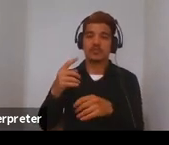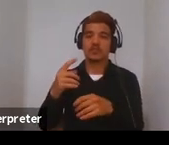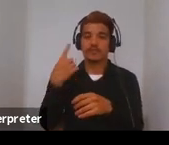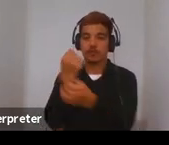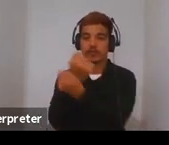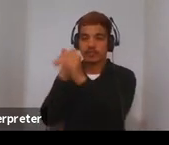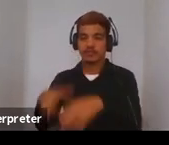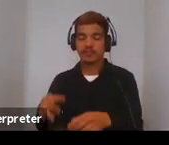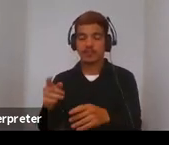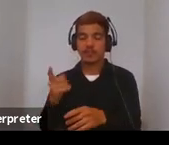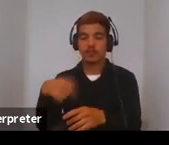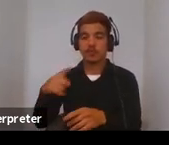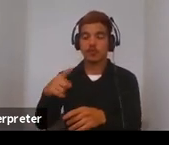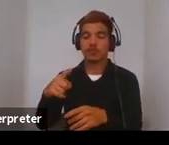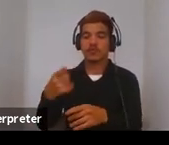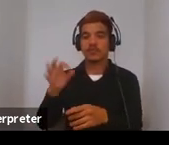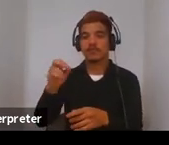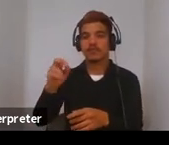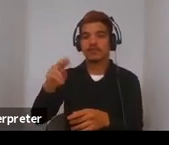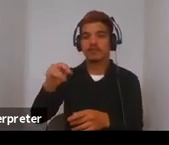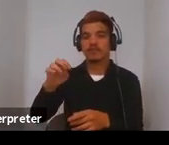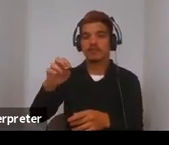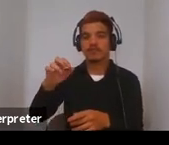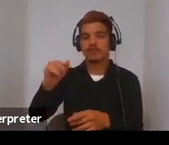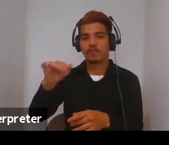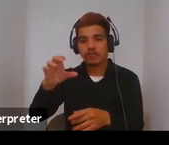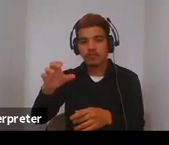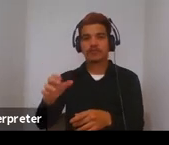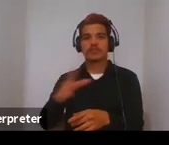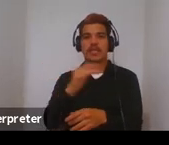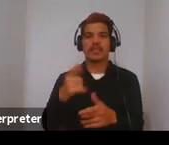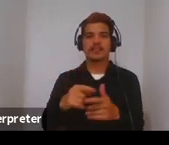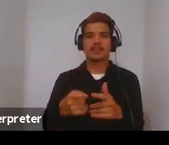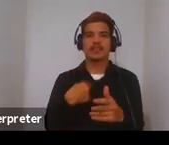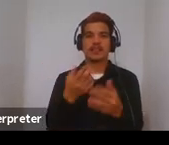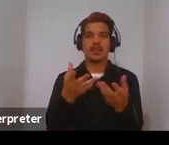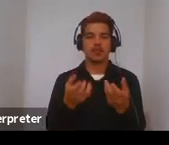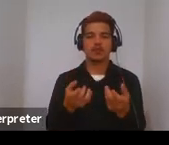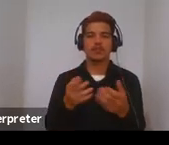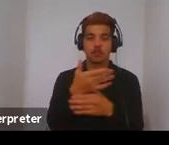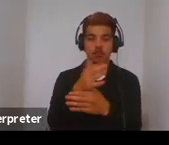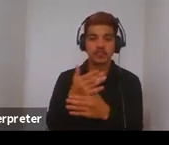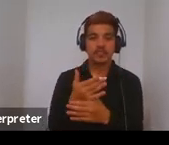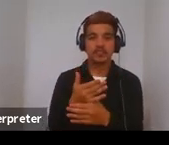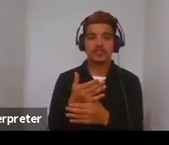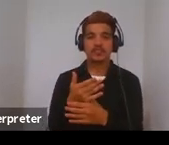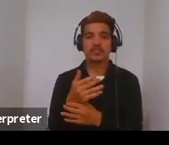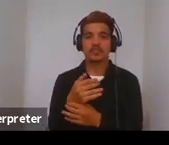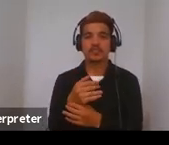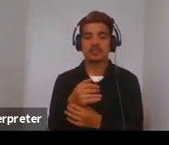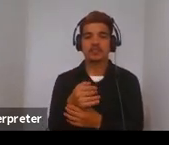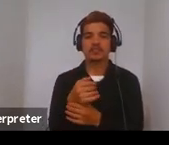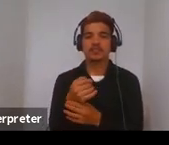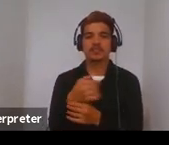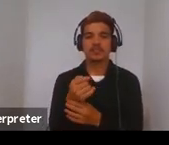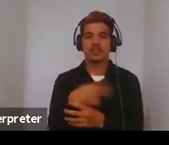whether or not to get a forensic exam. And then I wanted to just also share, you know, two resources.